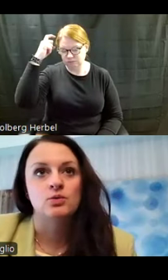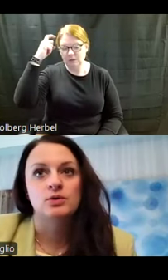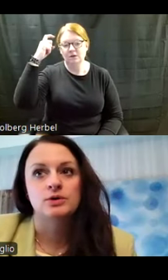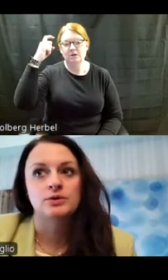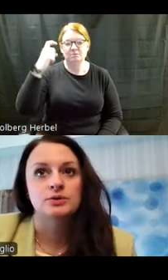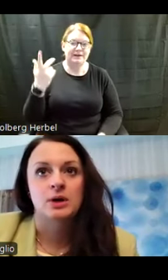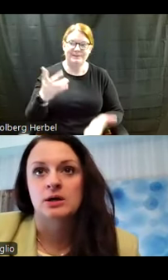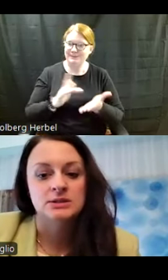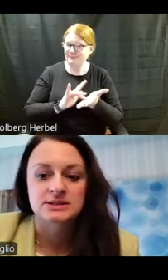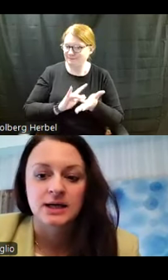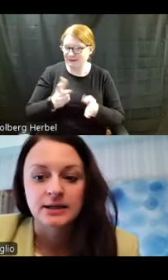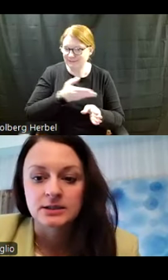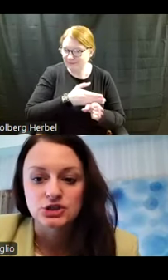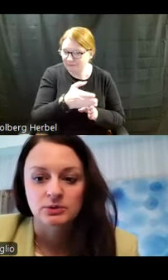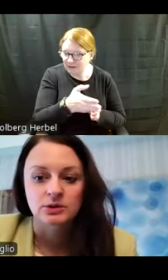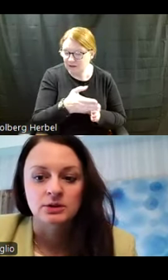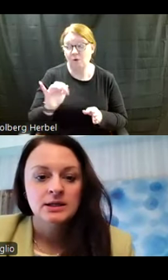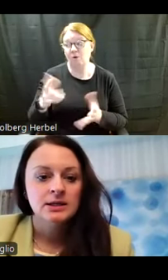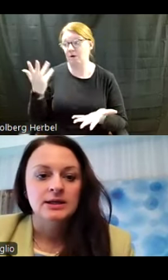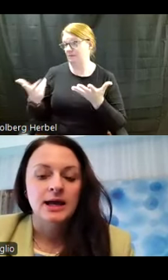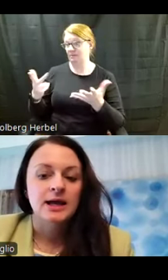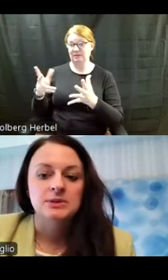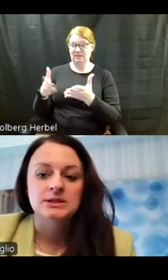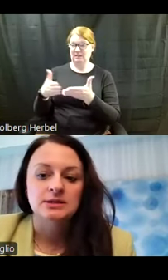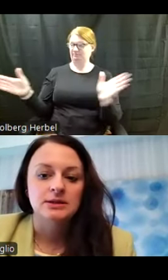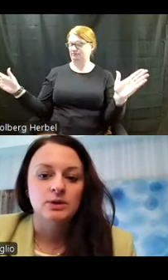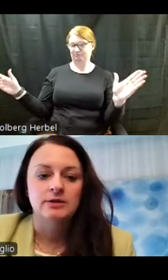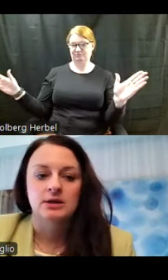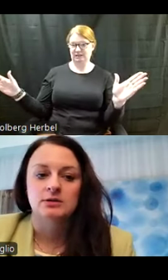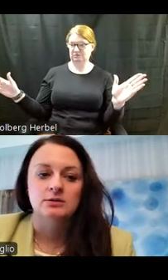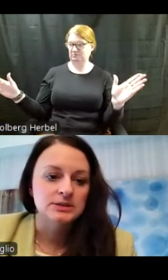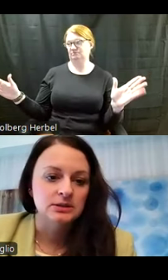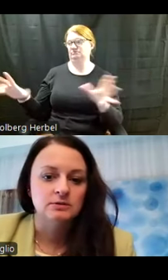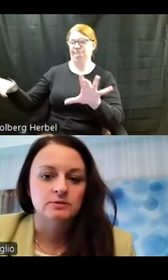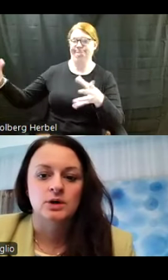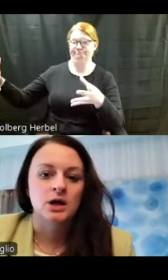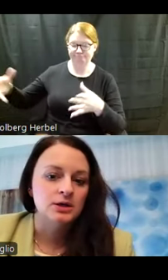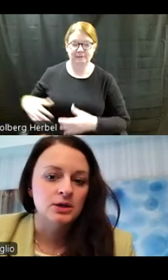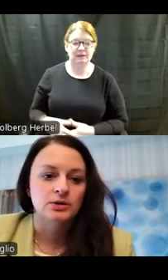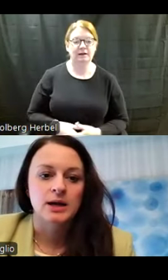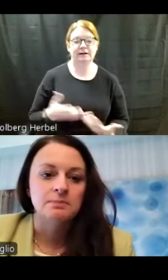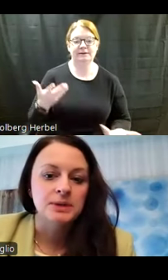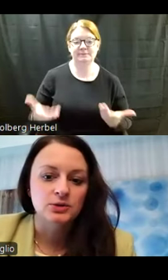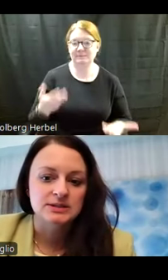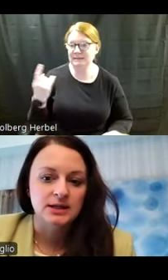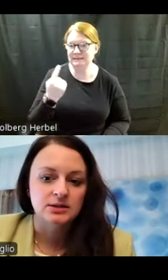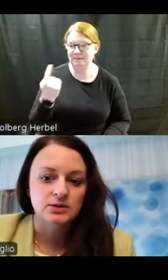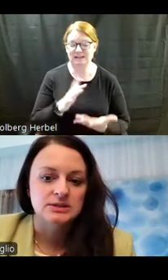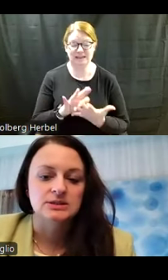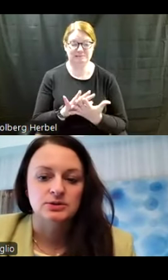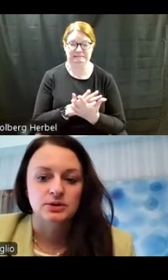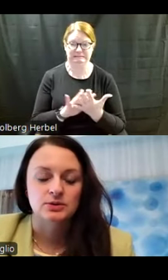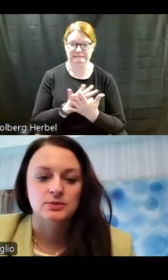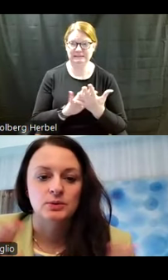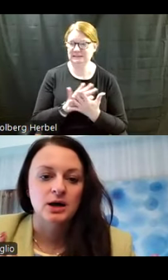field or society in general. It can be dealing with an elusive or unknown or ambiguous